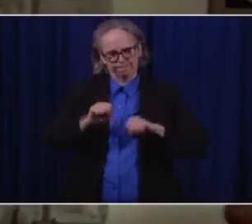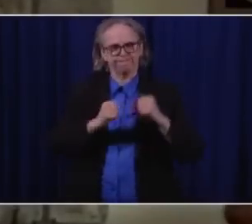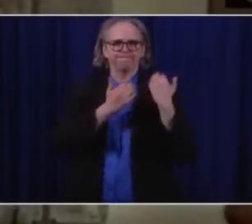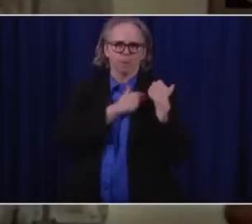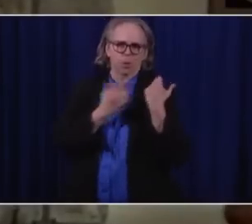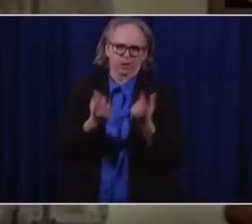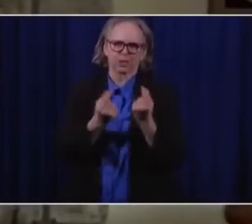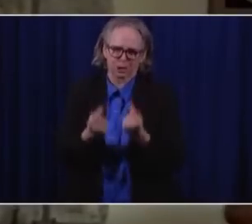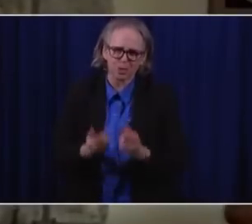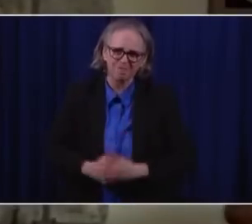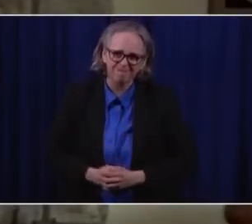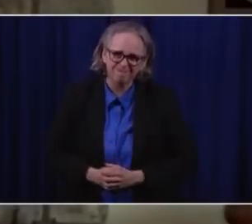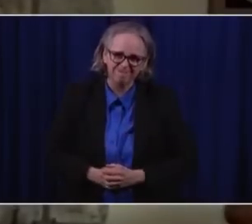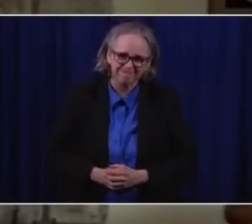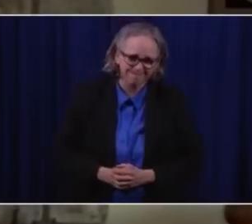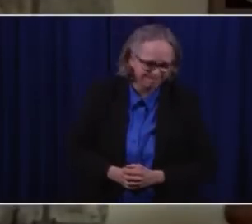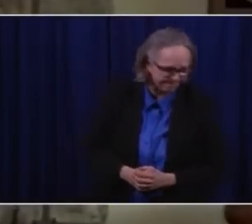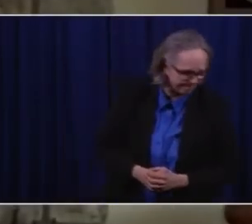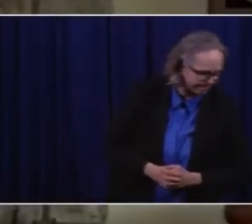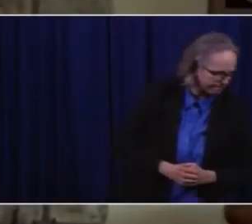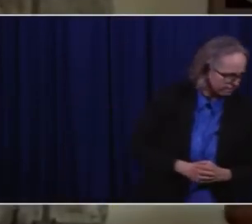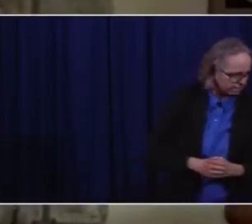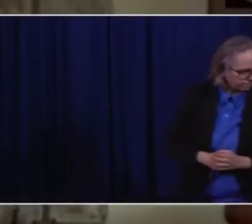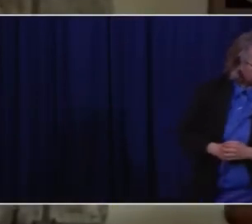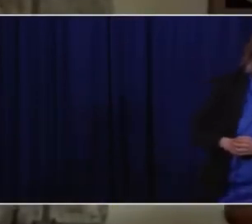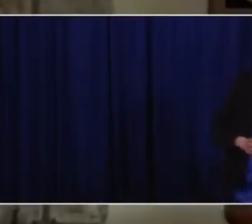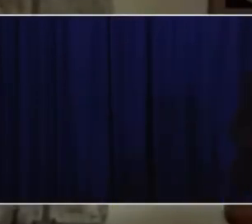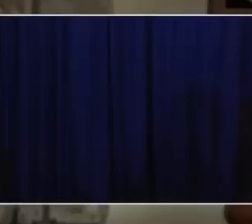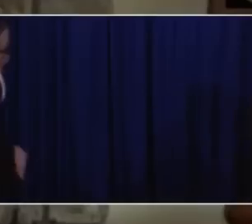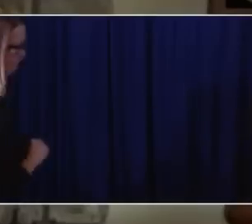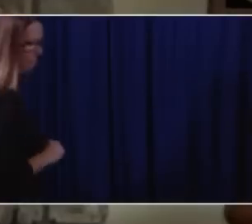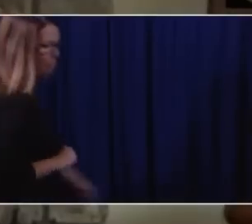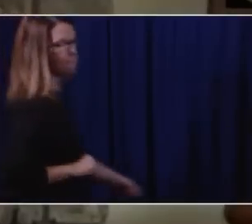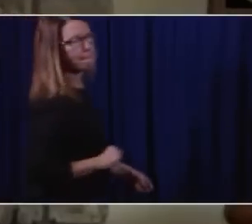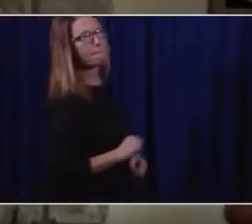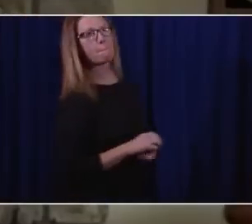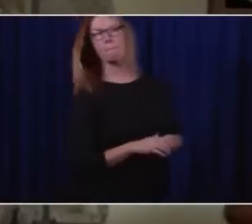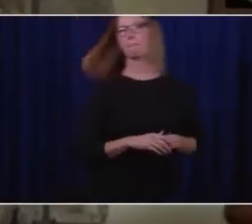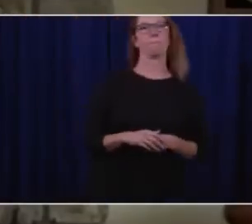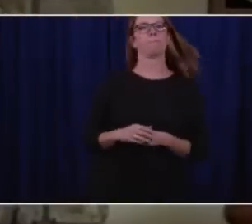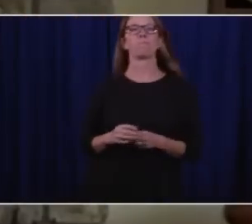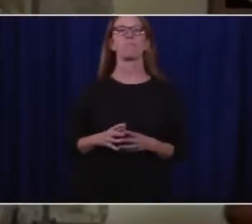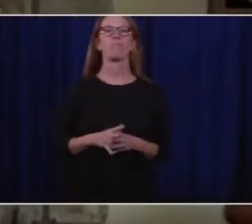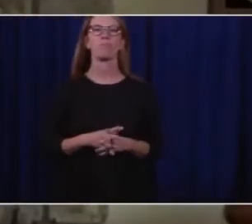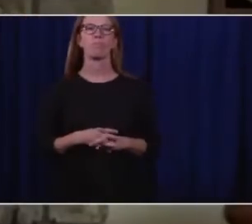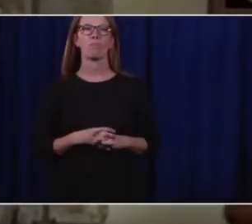Next question is from Jackie Borchard at the Cincinnati Enquirer. Jackie.